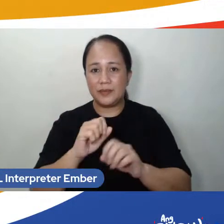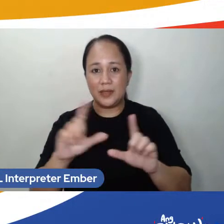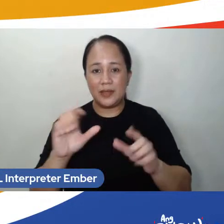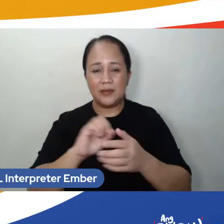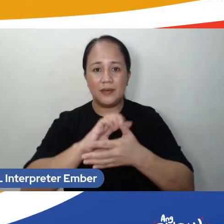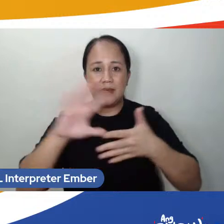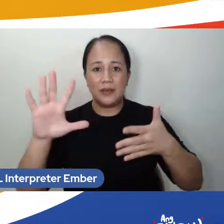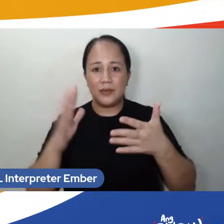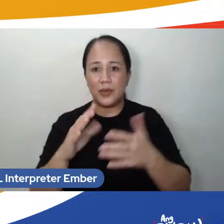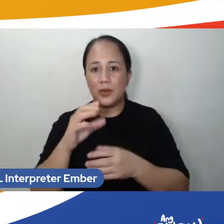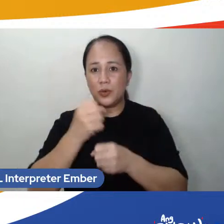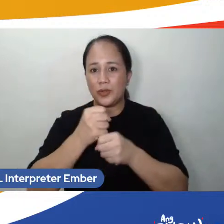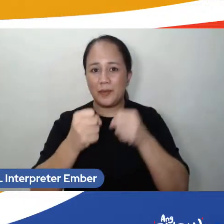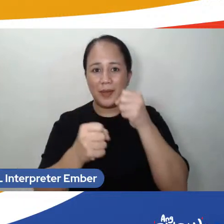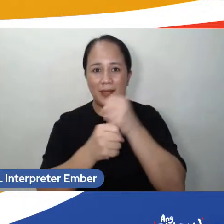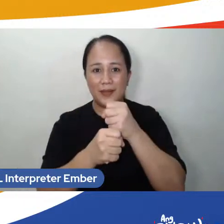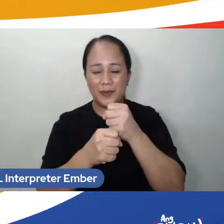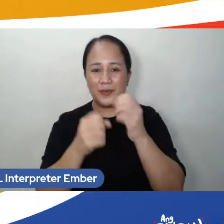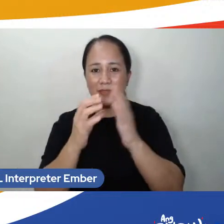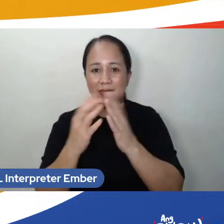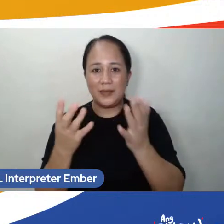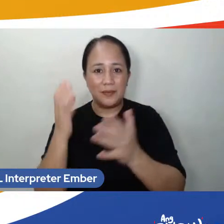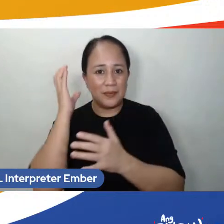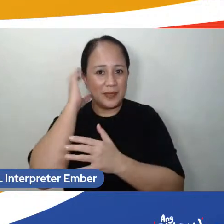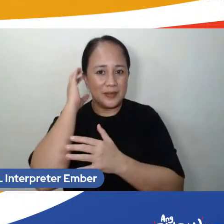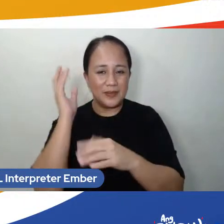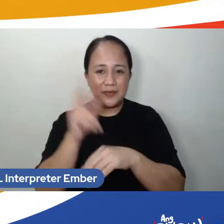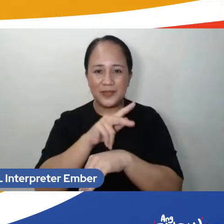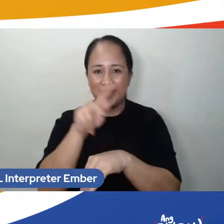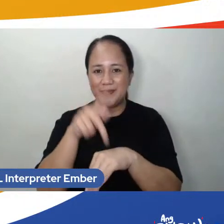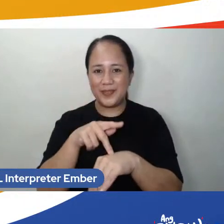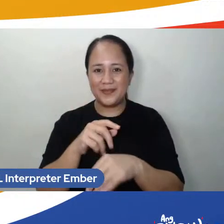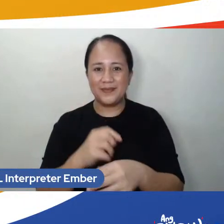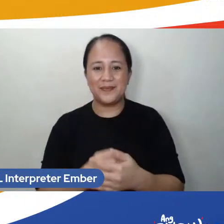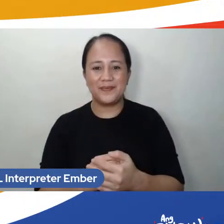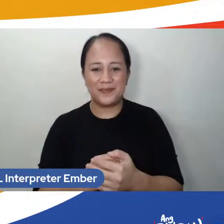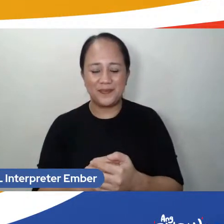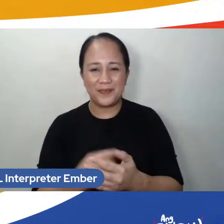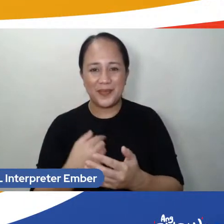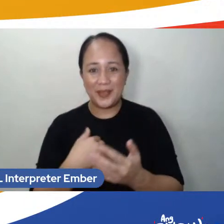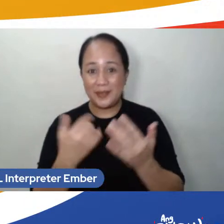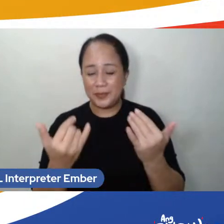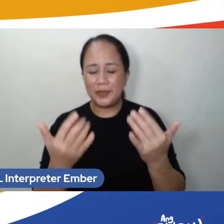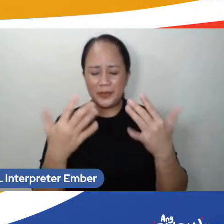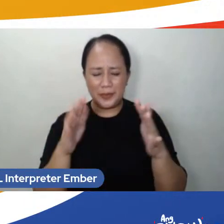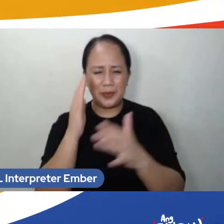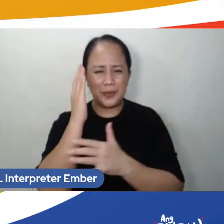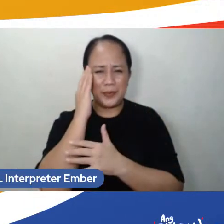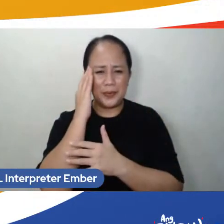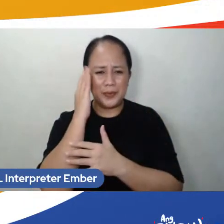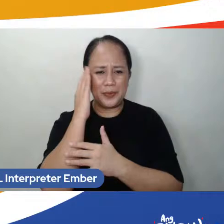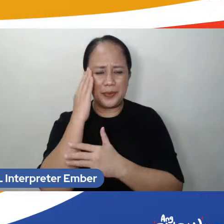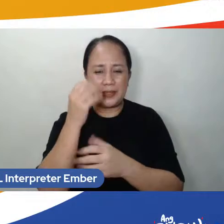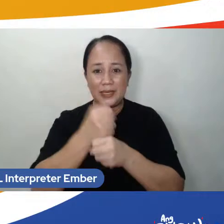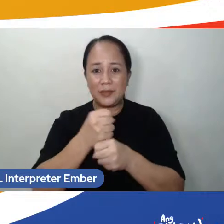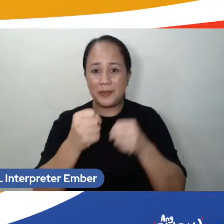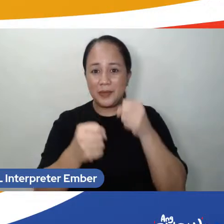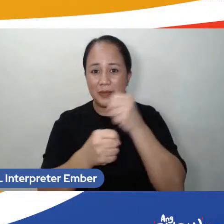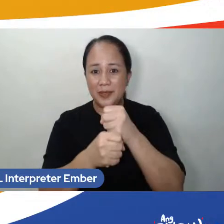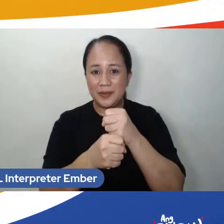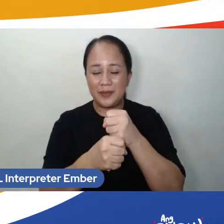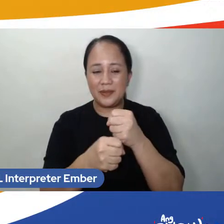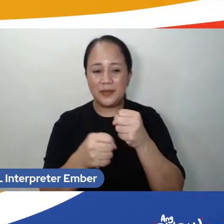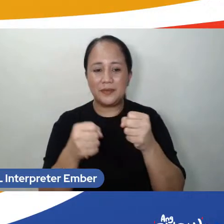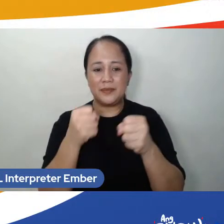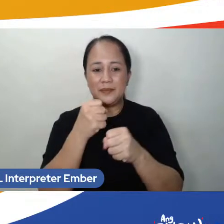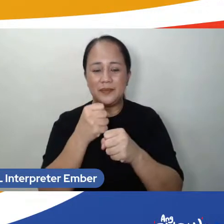city of Cotabato in Mindanao, the Philippines. Ayan. As far as I know nga, no, made in Cotabato City din nga,